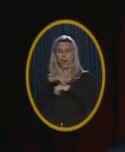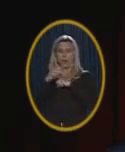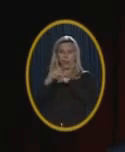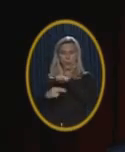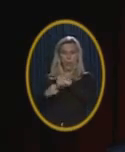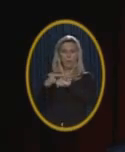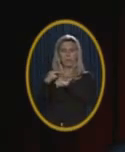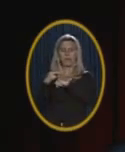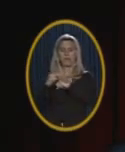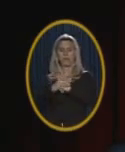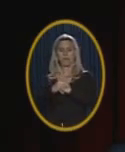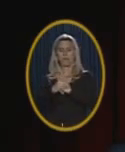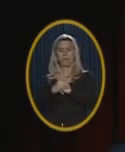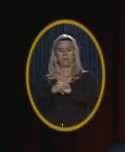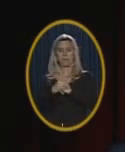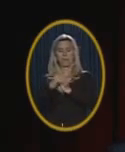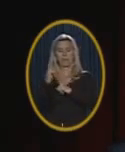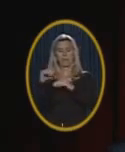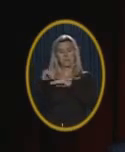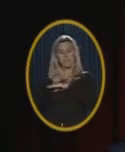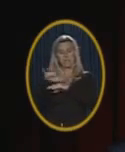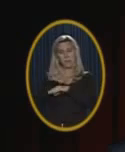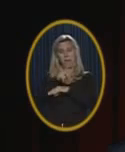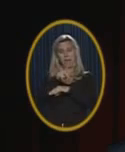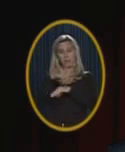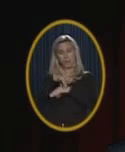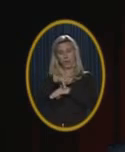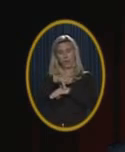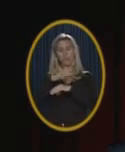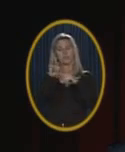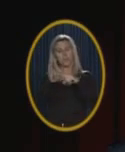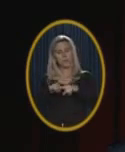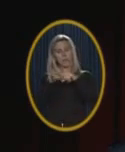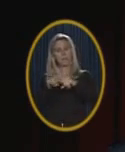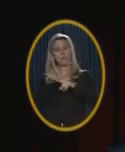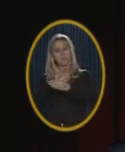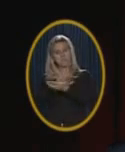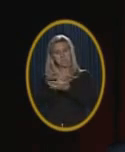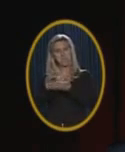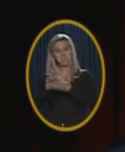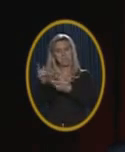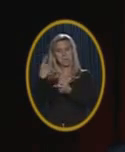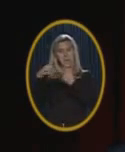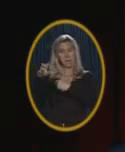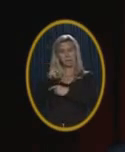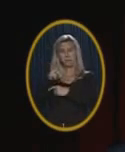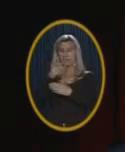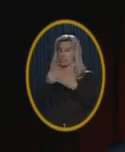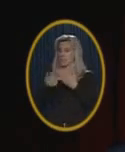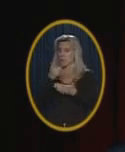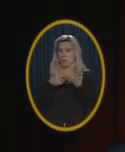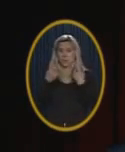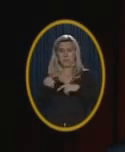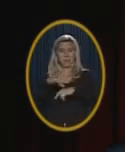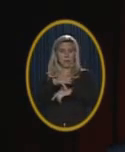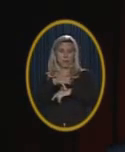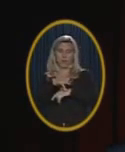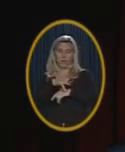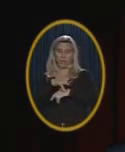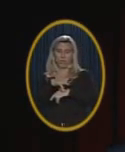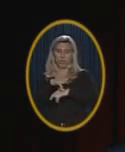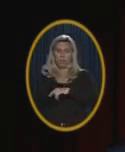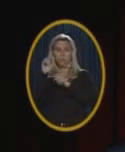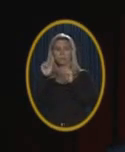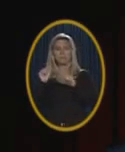aircraft carrier satellites, and you can send this stuff back to Earth, and it's reliable, unpolluting, and it comes back no matter what's happening to Earth. And